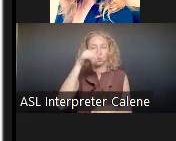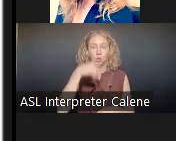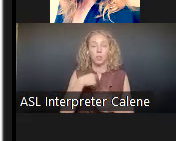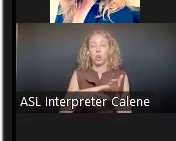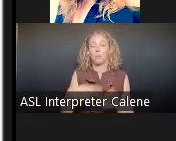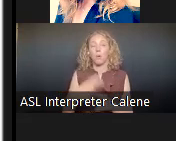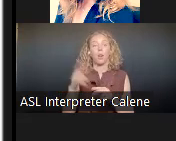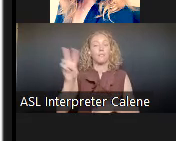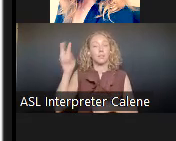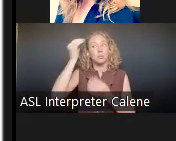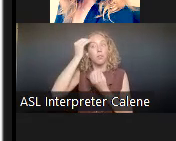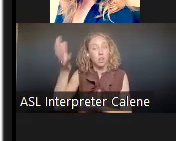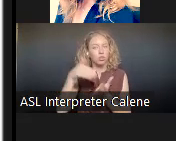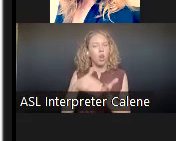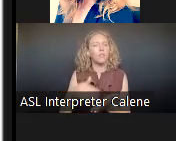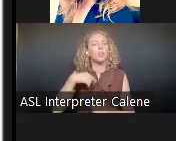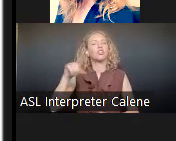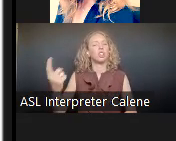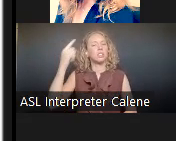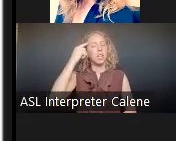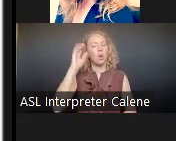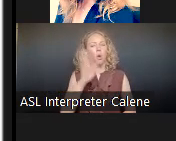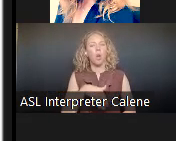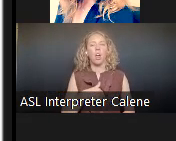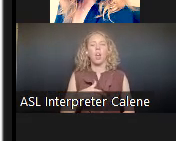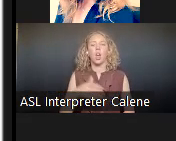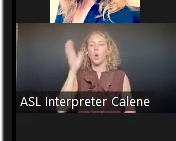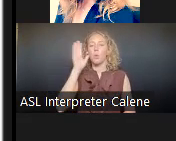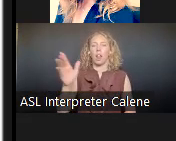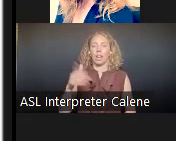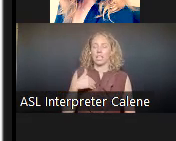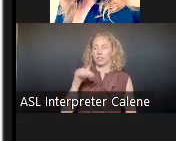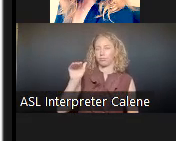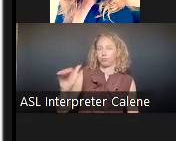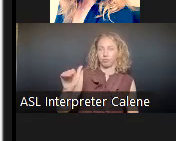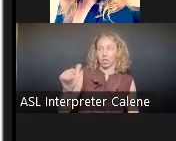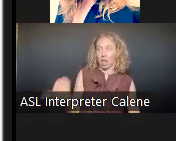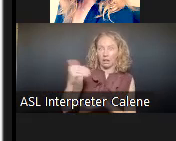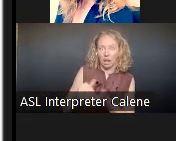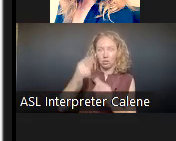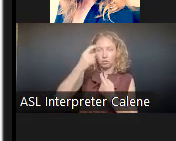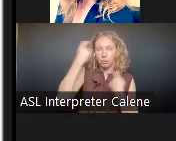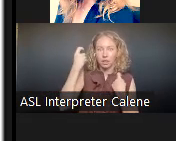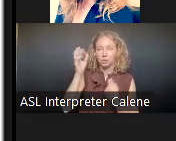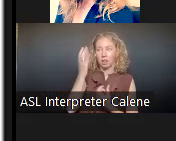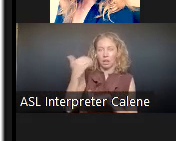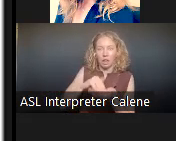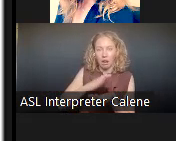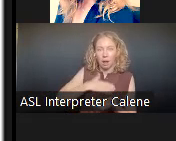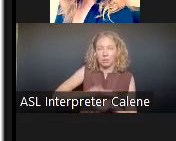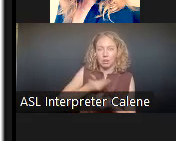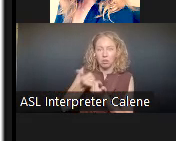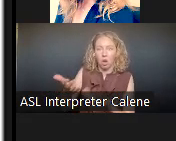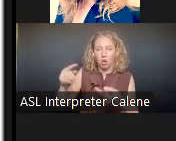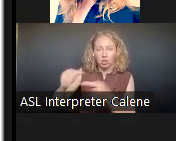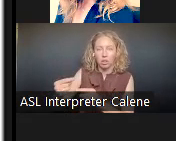victim notification, so many times we just think, oh my gosh, we're going to re-traumatize these individuals, we're going to upset them. But there's more to it